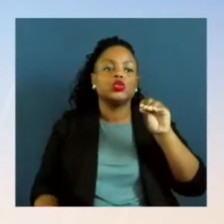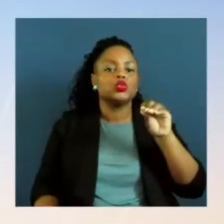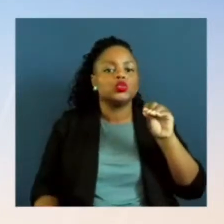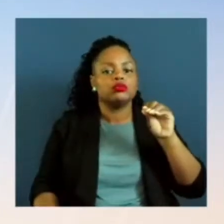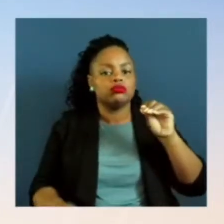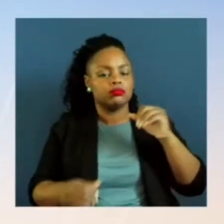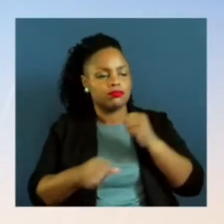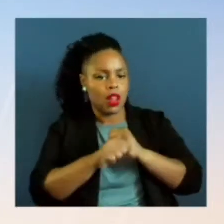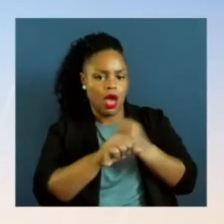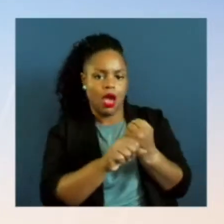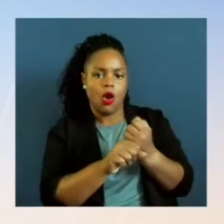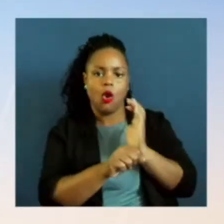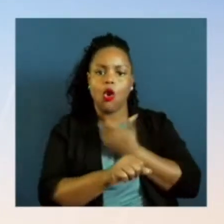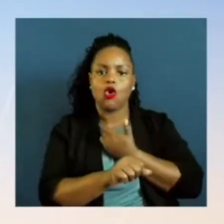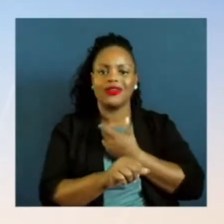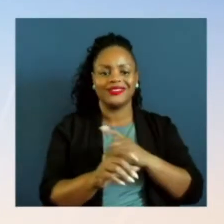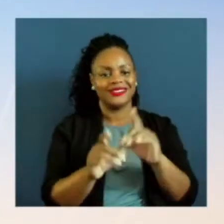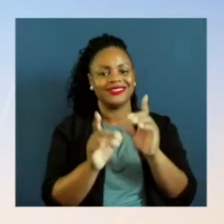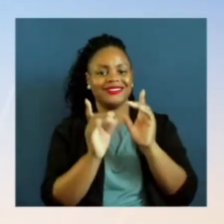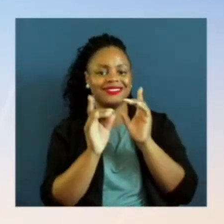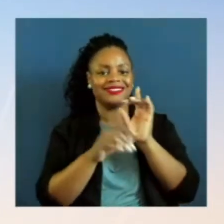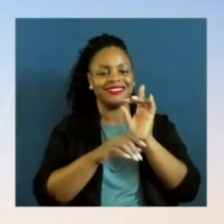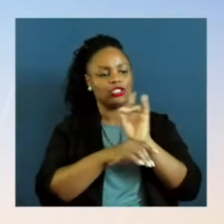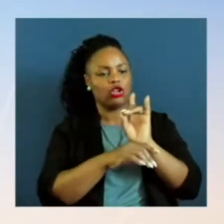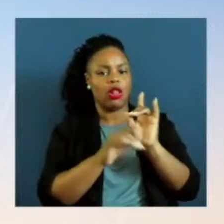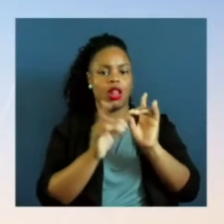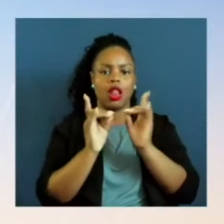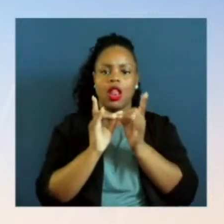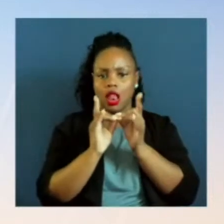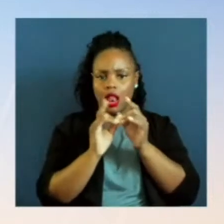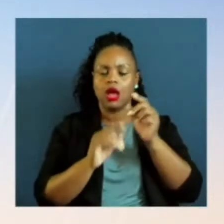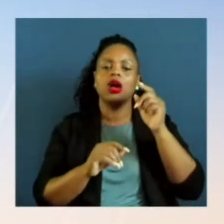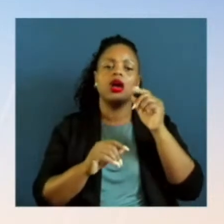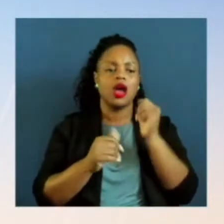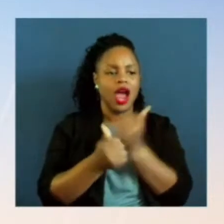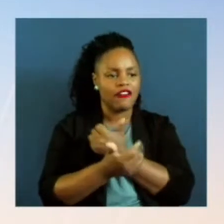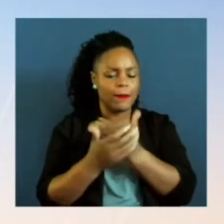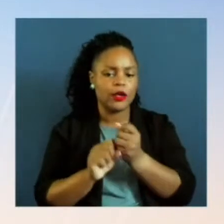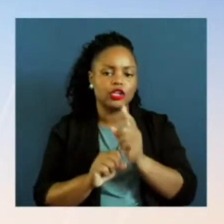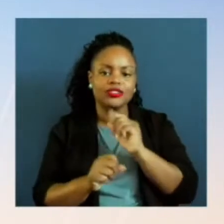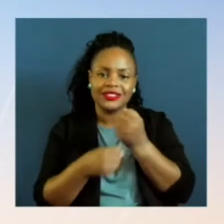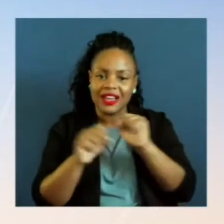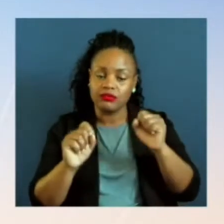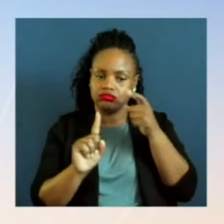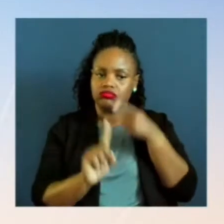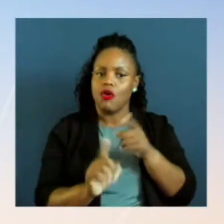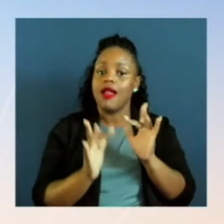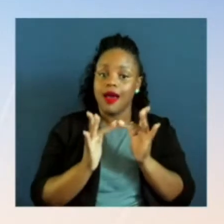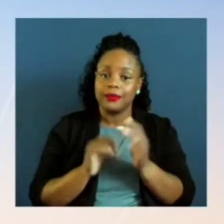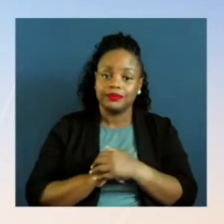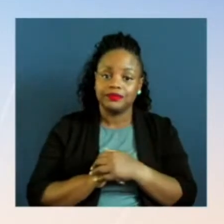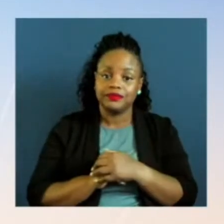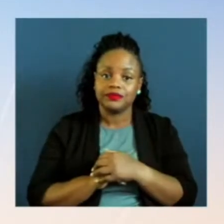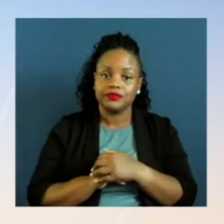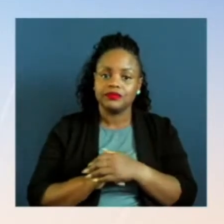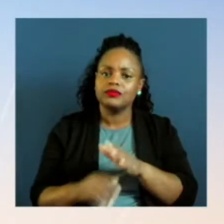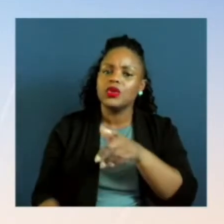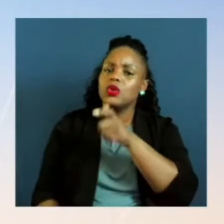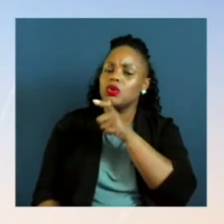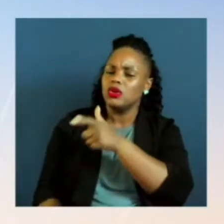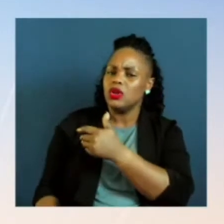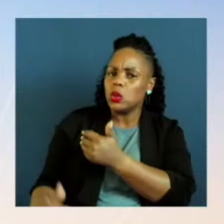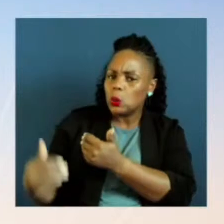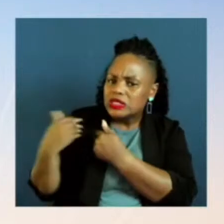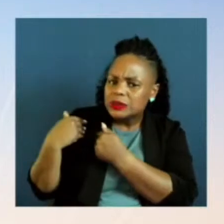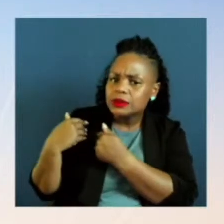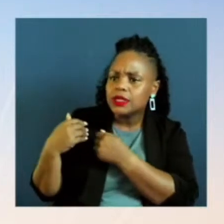safe as they need to be online. Jackie? Have you guys determined who is responsible for the attack on the State Department a couple of weeks